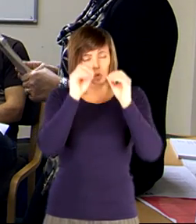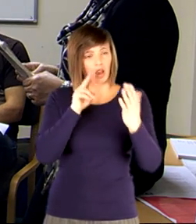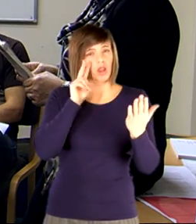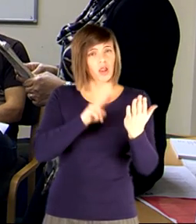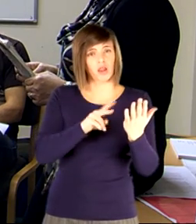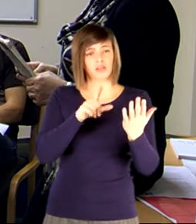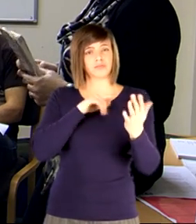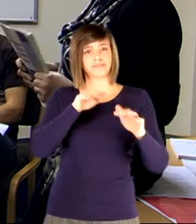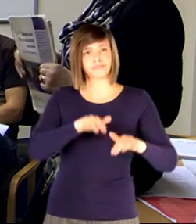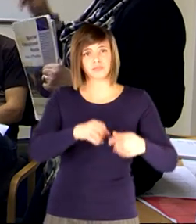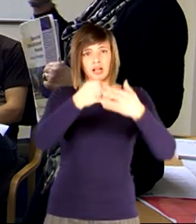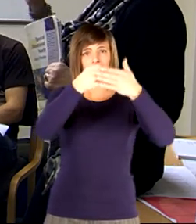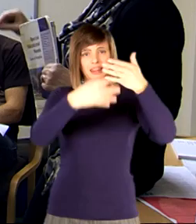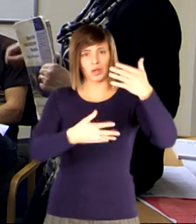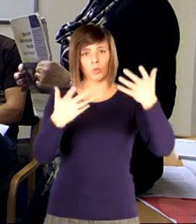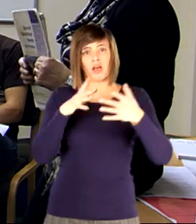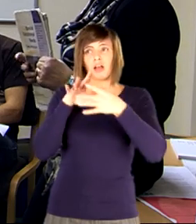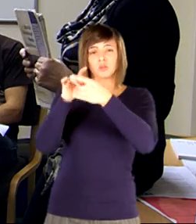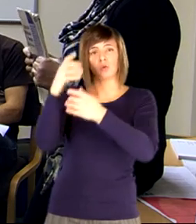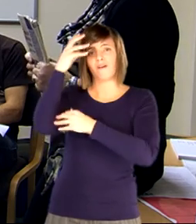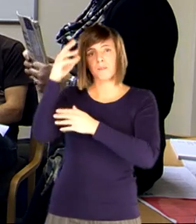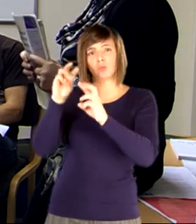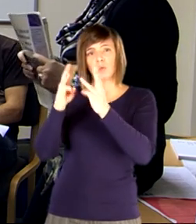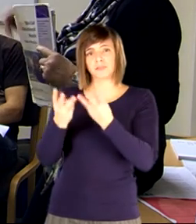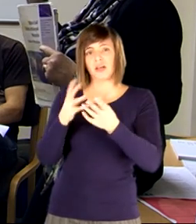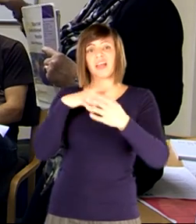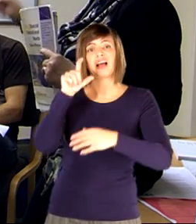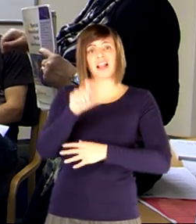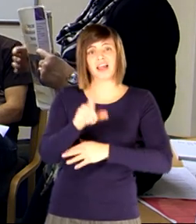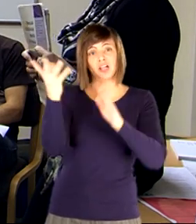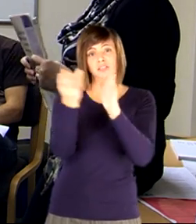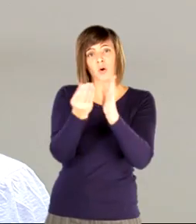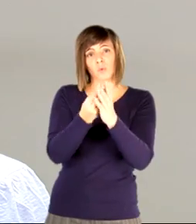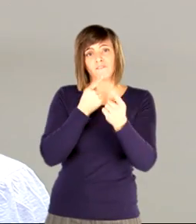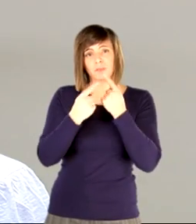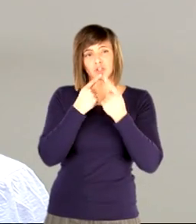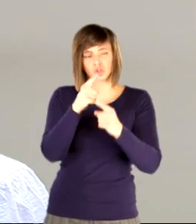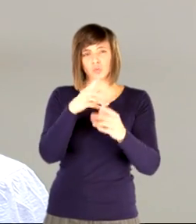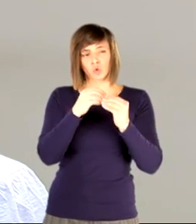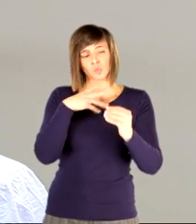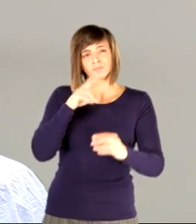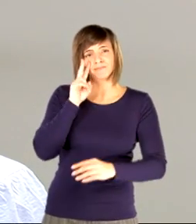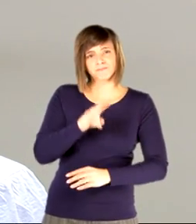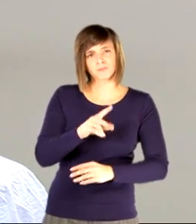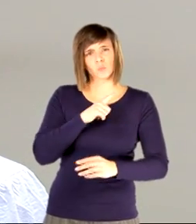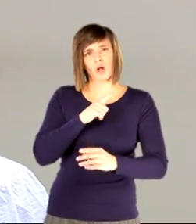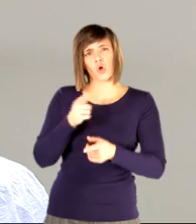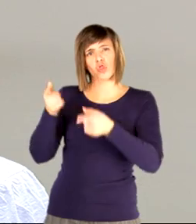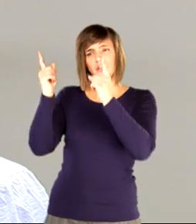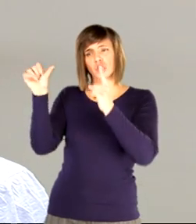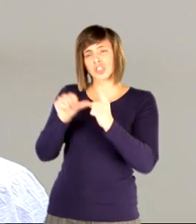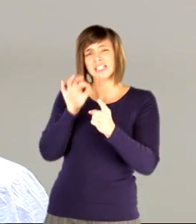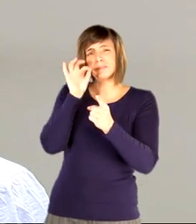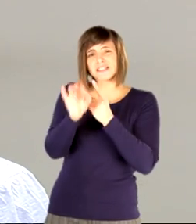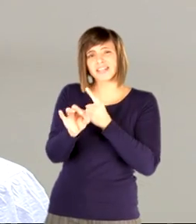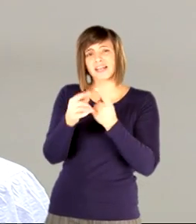Practice, the first link is usually to the government website, and then there's a link to click on there and you can download it. Now, the reason that